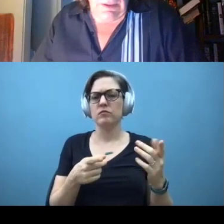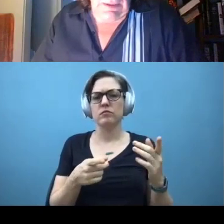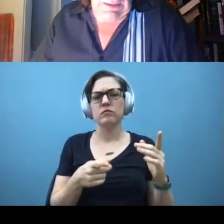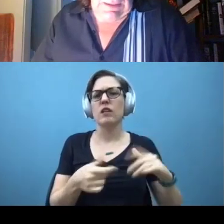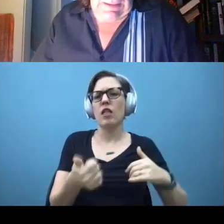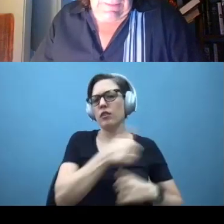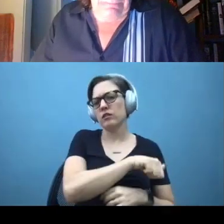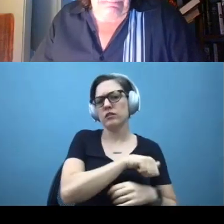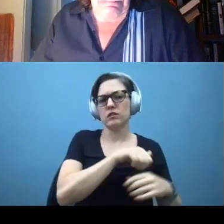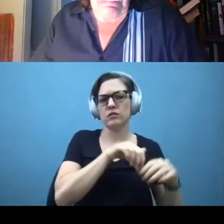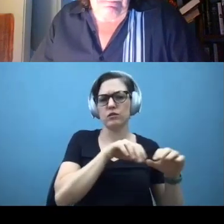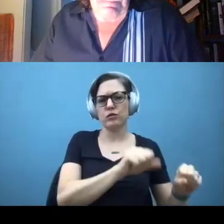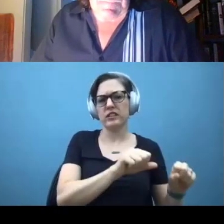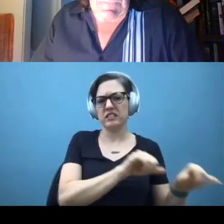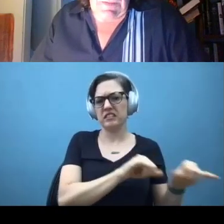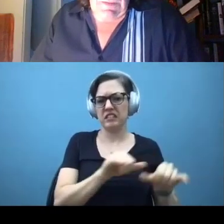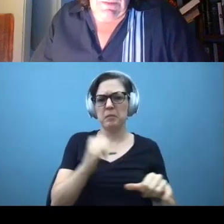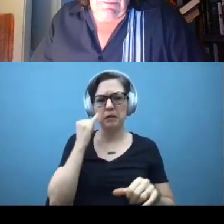restraints.